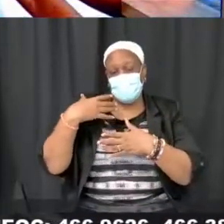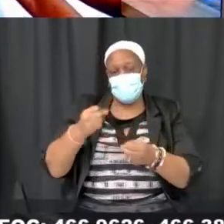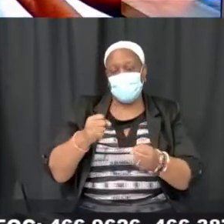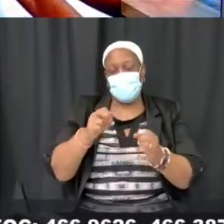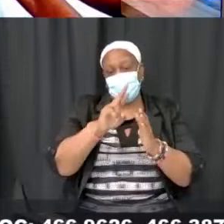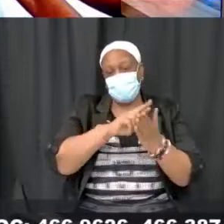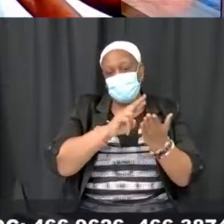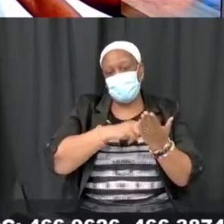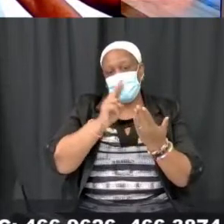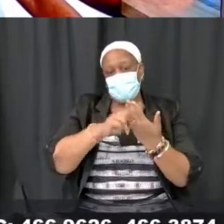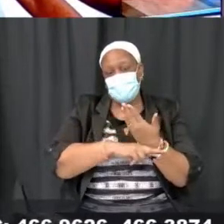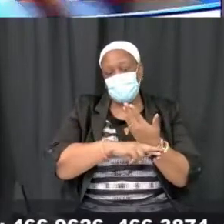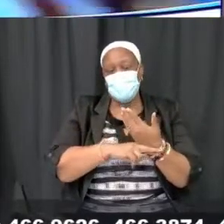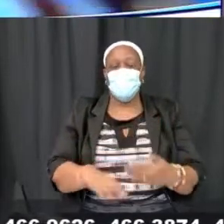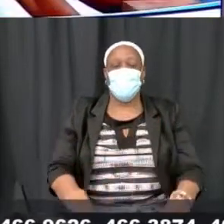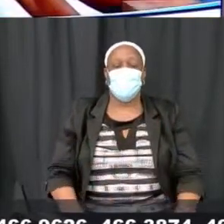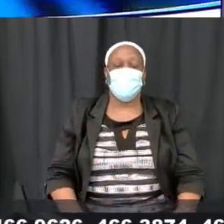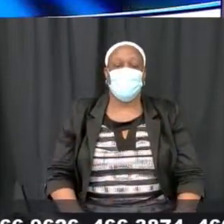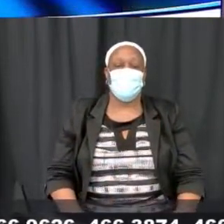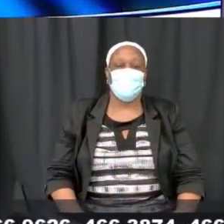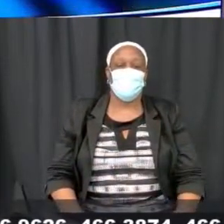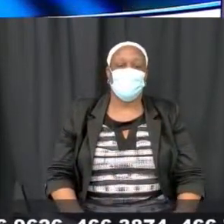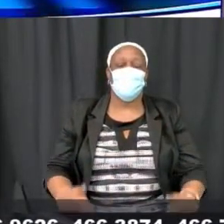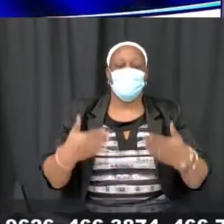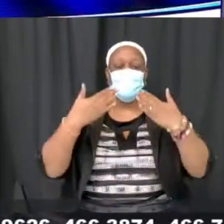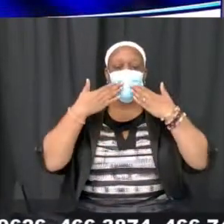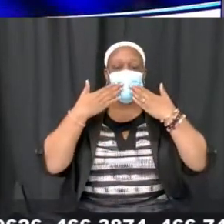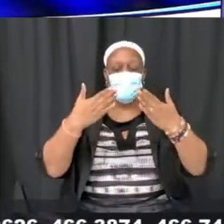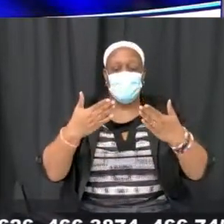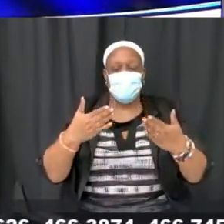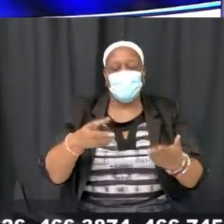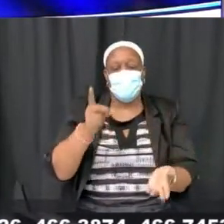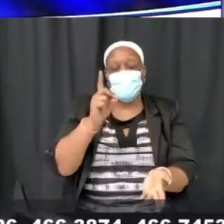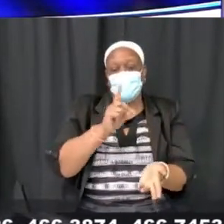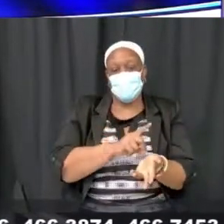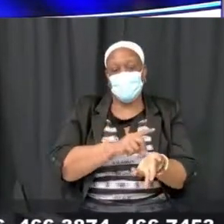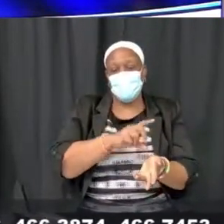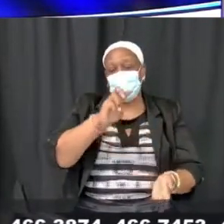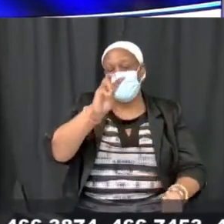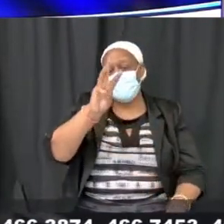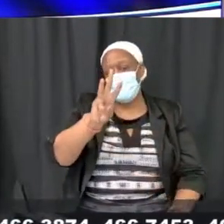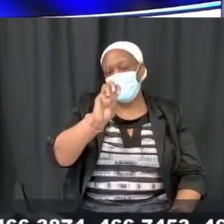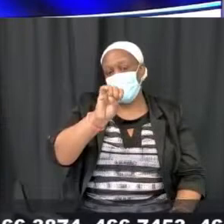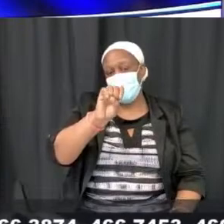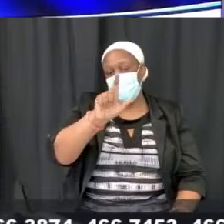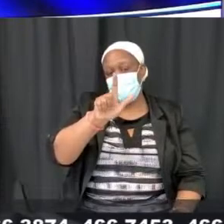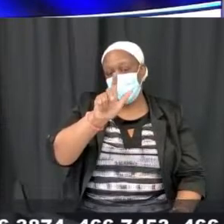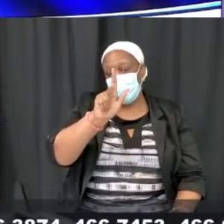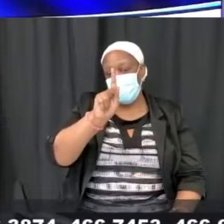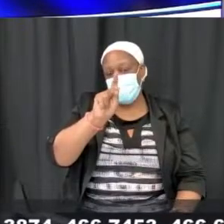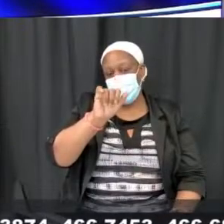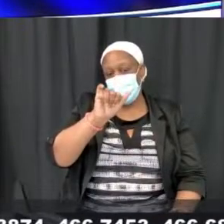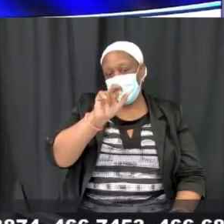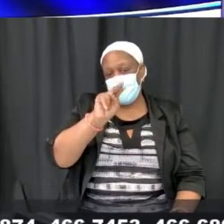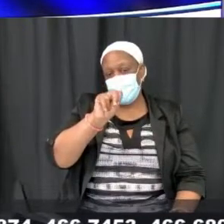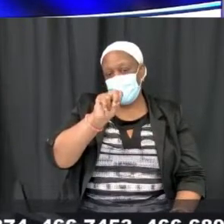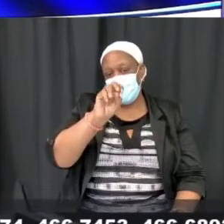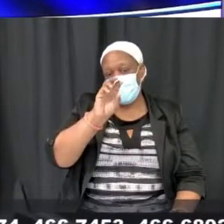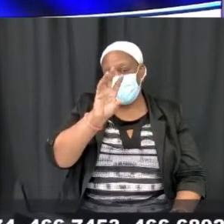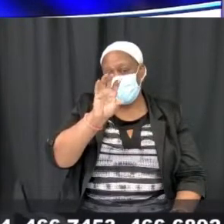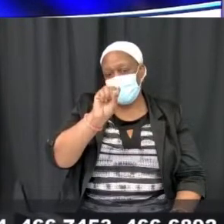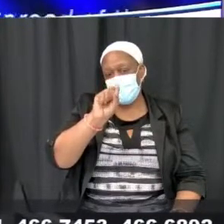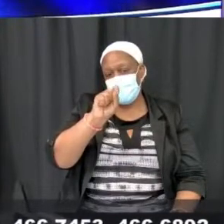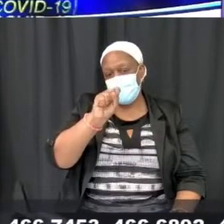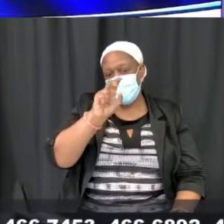Report. We thank Dr. Cameron Wilkinson, the Medical Chief of Staff at the JNF General